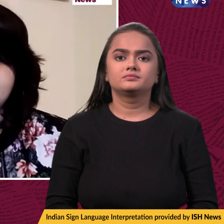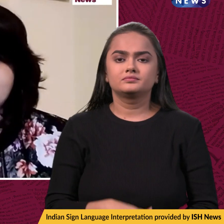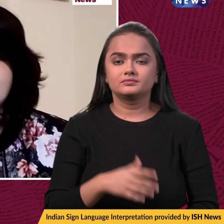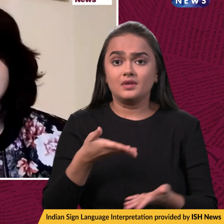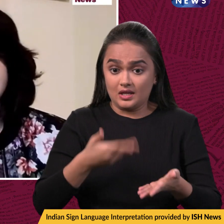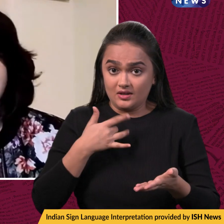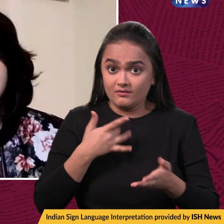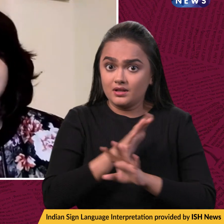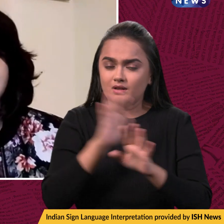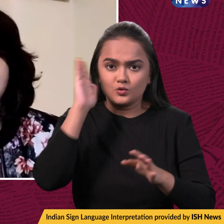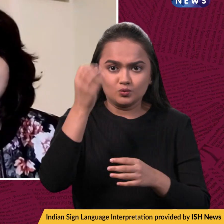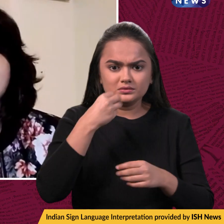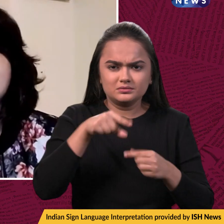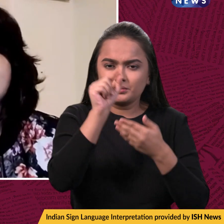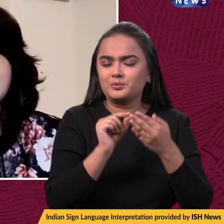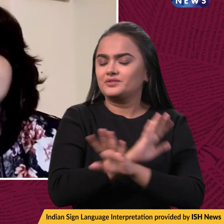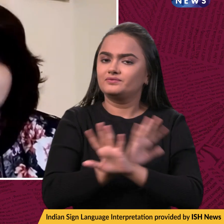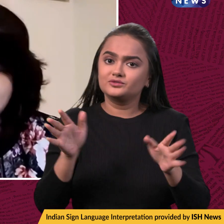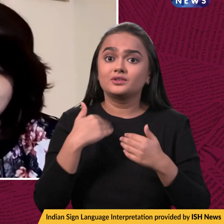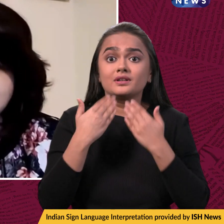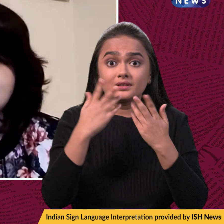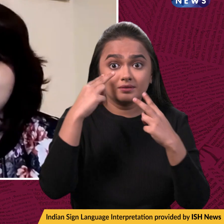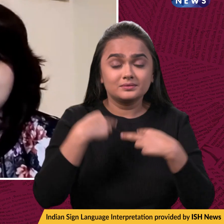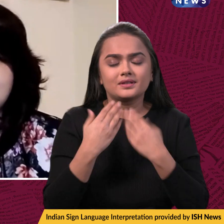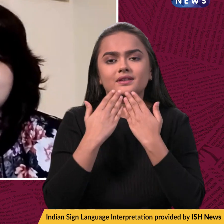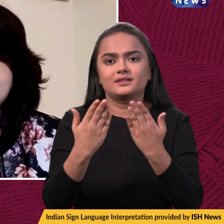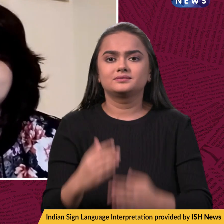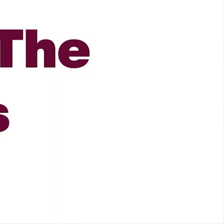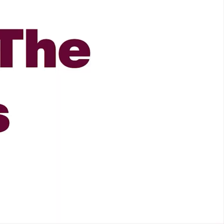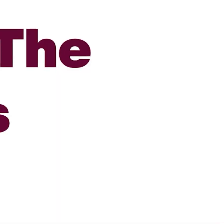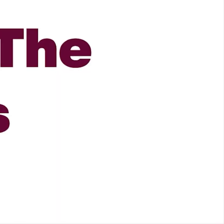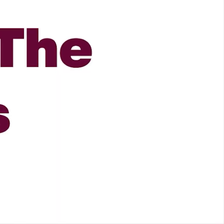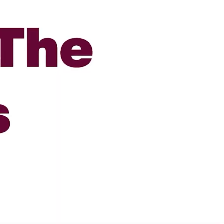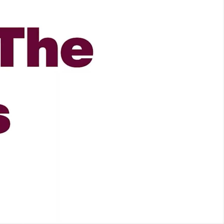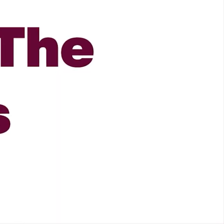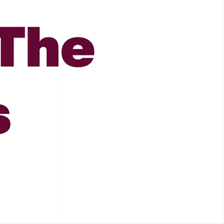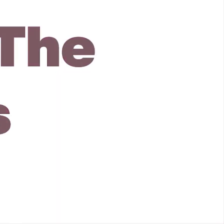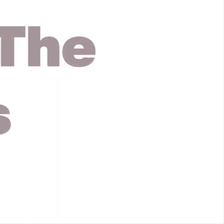salts. That's a wrap here on Just the News. Thank you so much for watching.